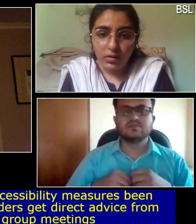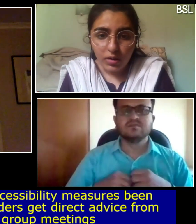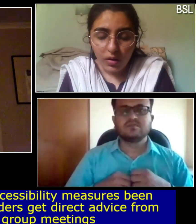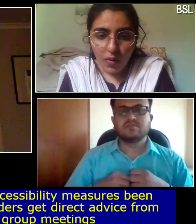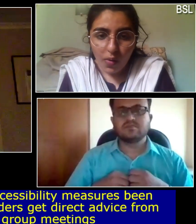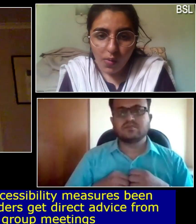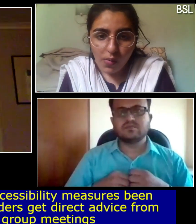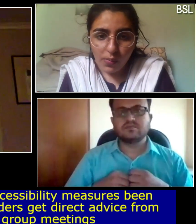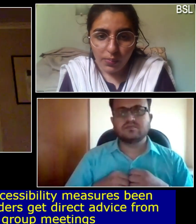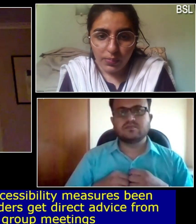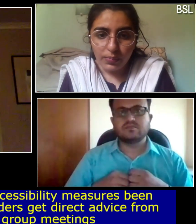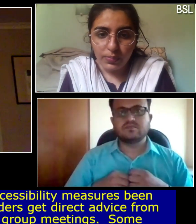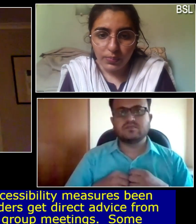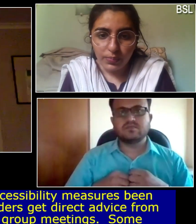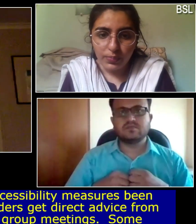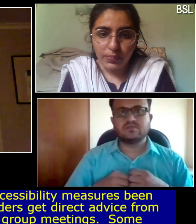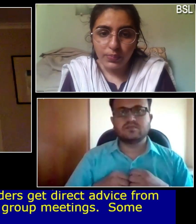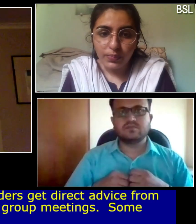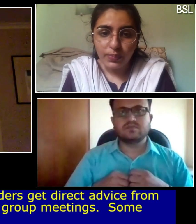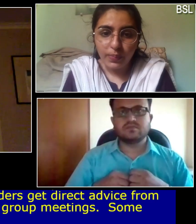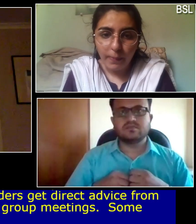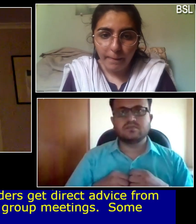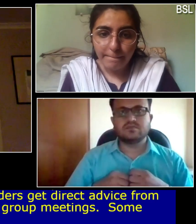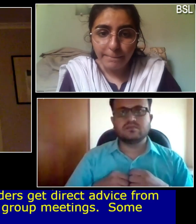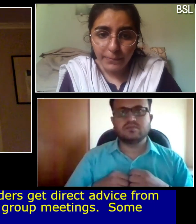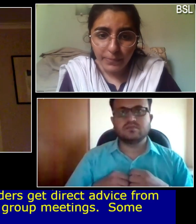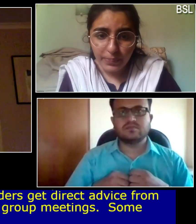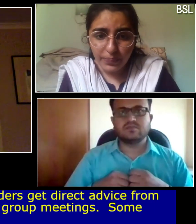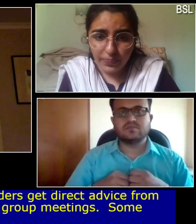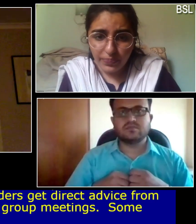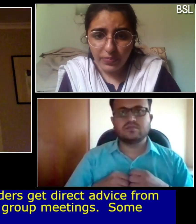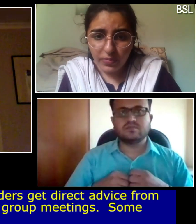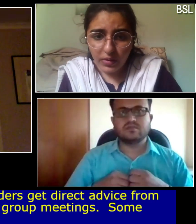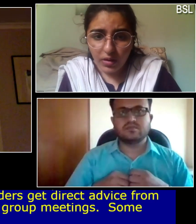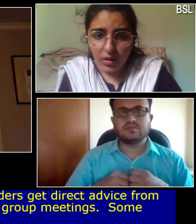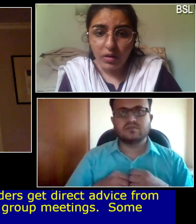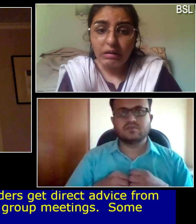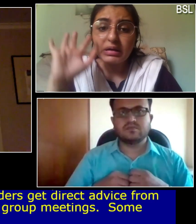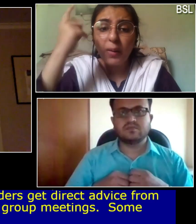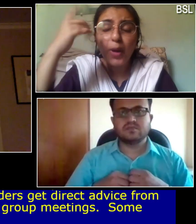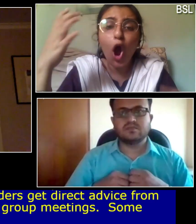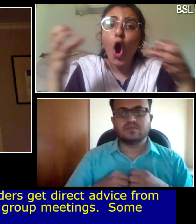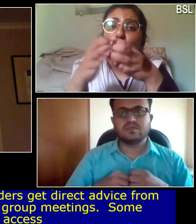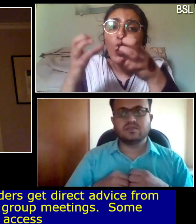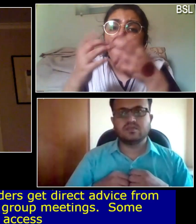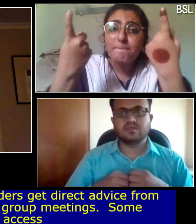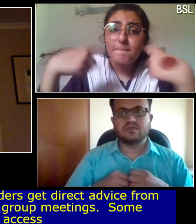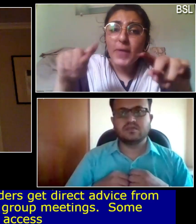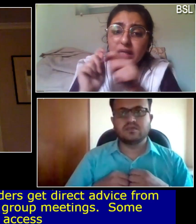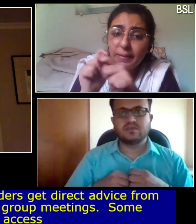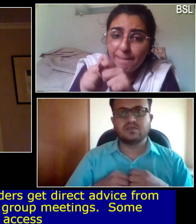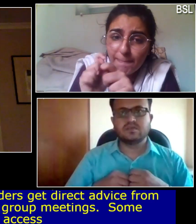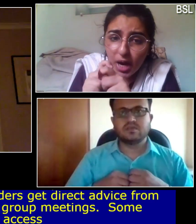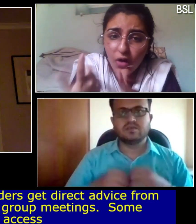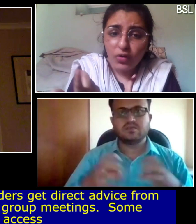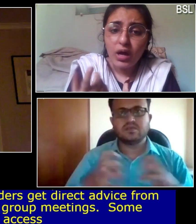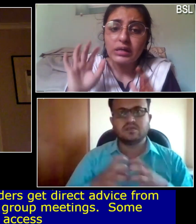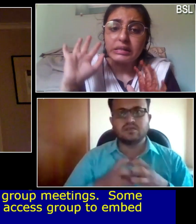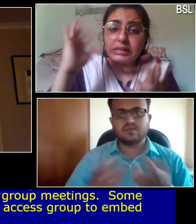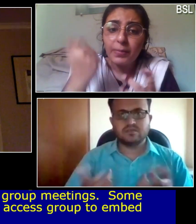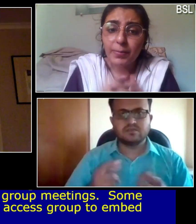includes setting up an internal staff access group to embed accessibility in everyday